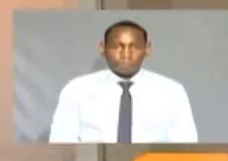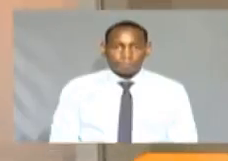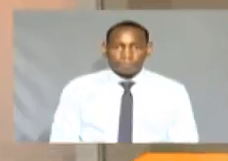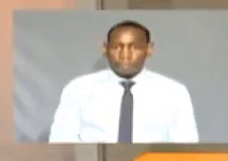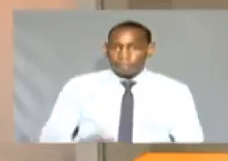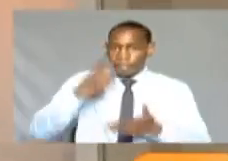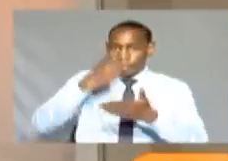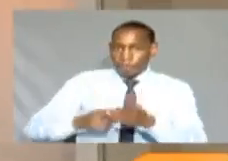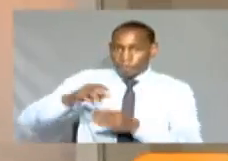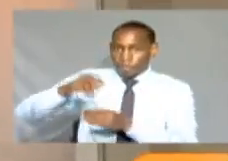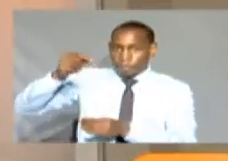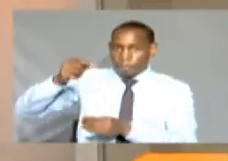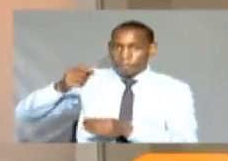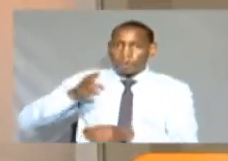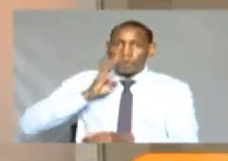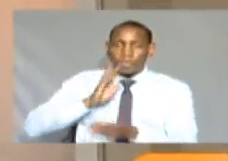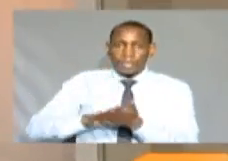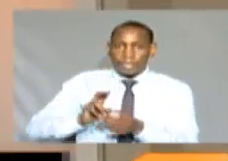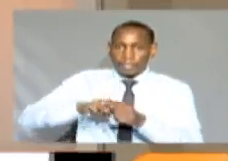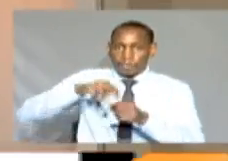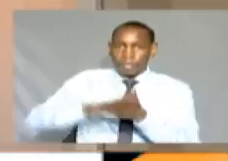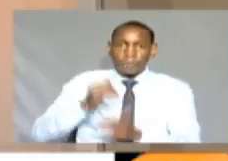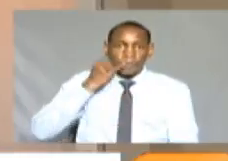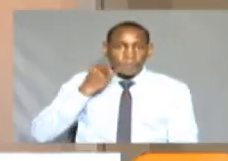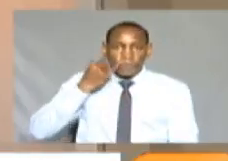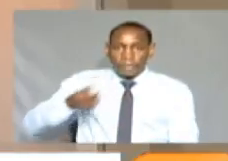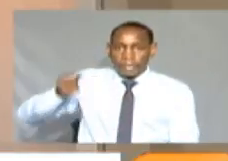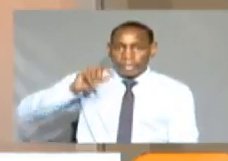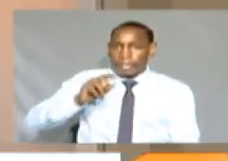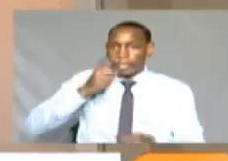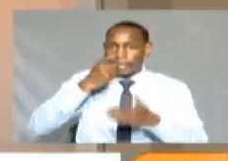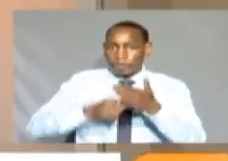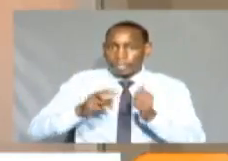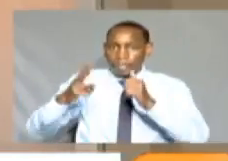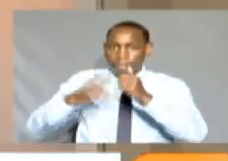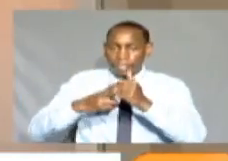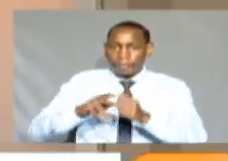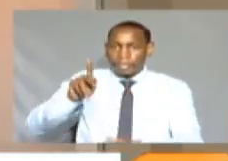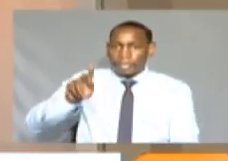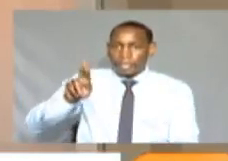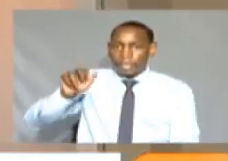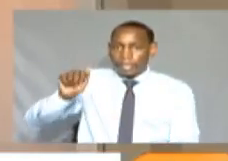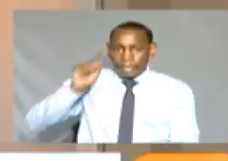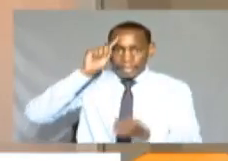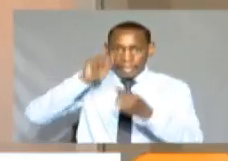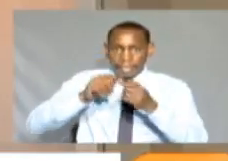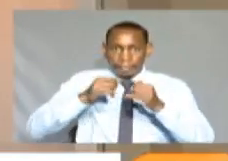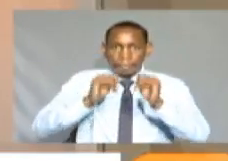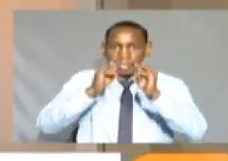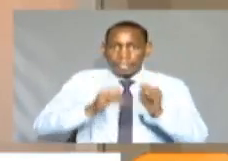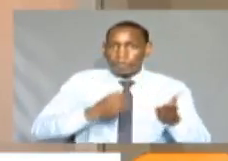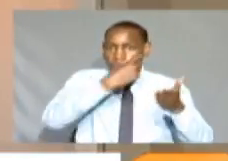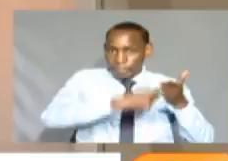The price of bottled water, soda and juice is expected to increase by an average 7 shillings as the Kenya Revenue Authority moves to implement new